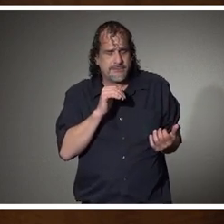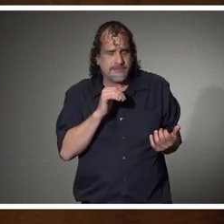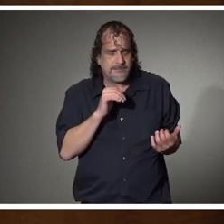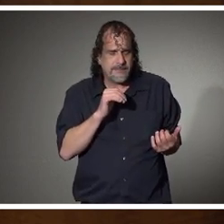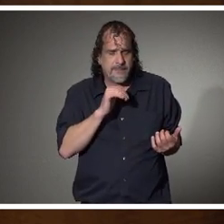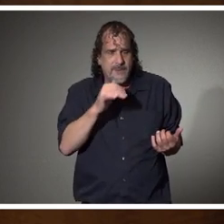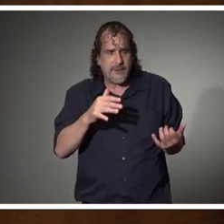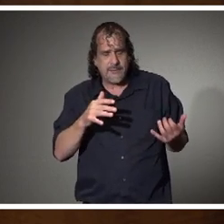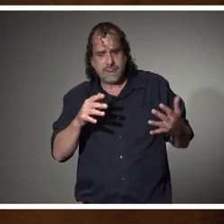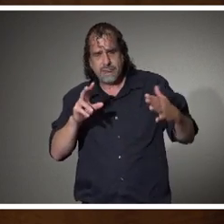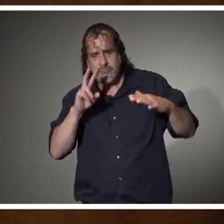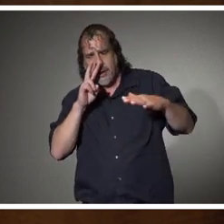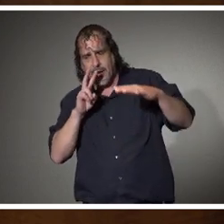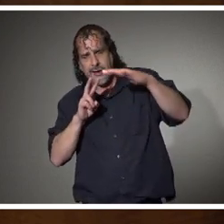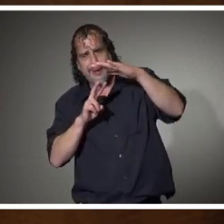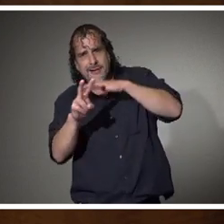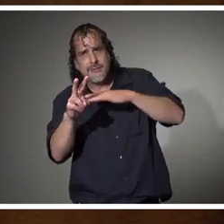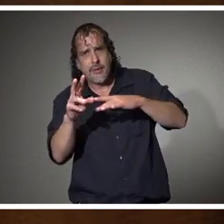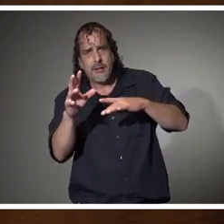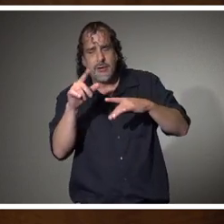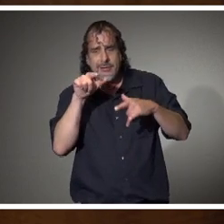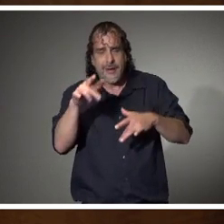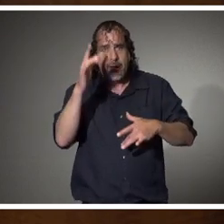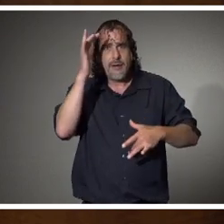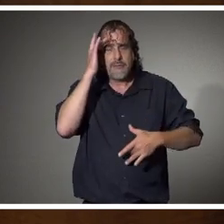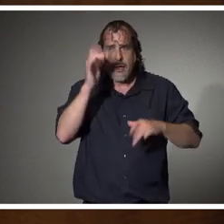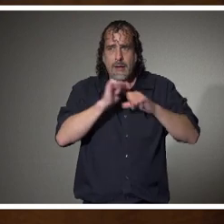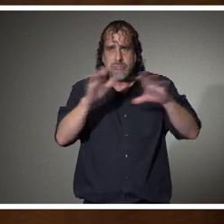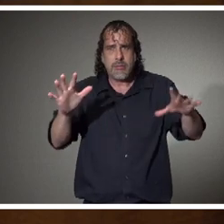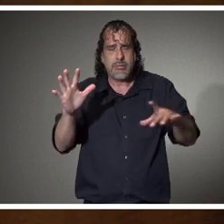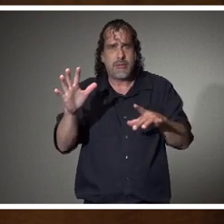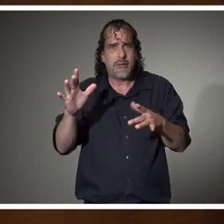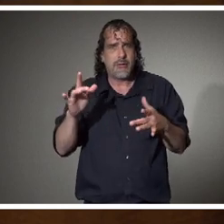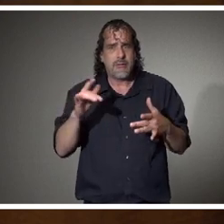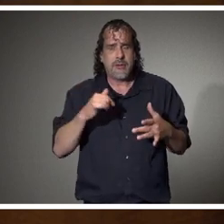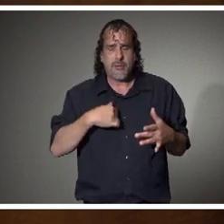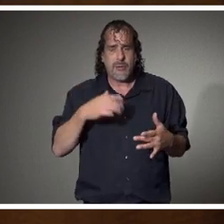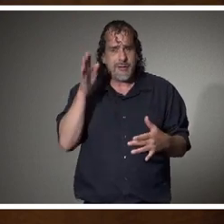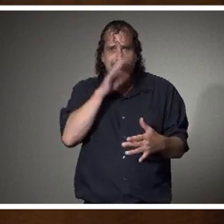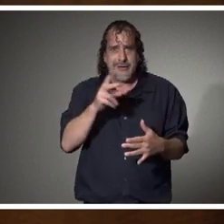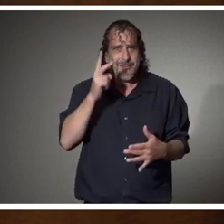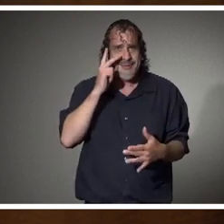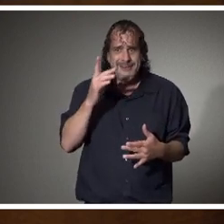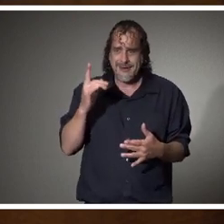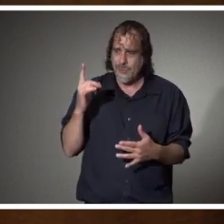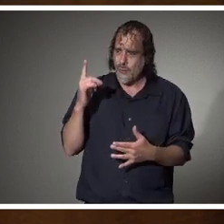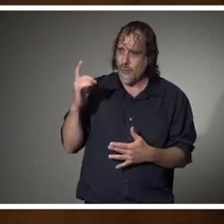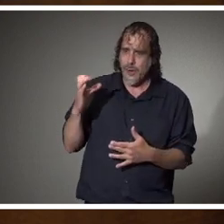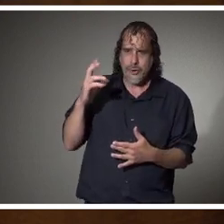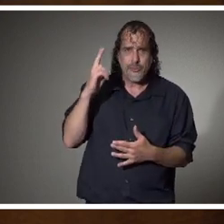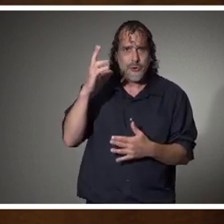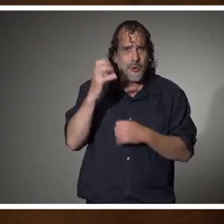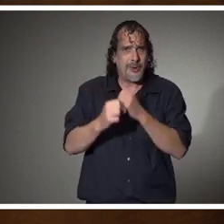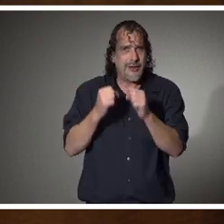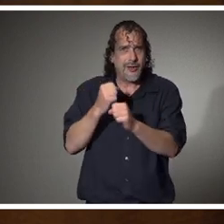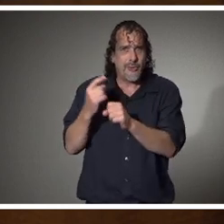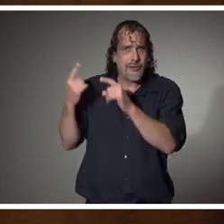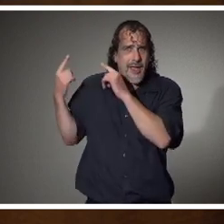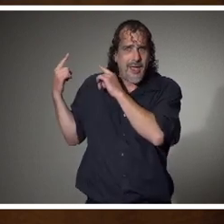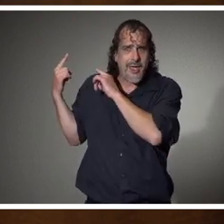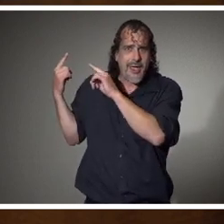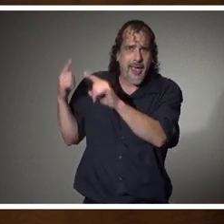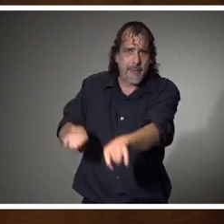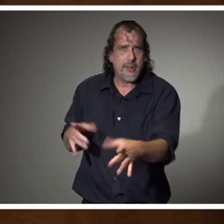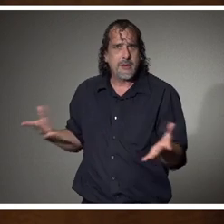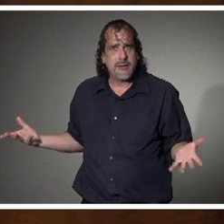did not anticipate a pandemic the likes of which we haven't seen in 102 years in America.